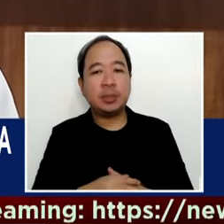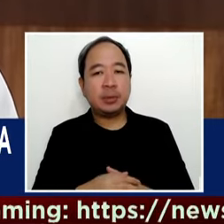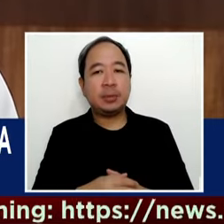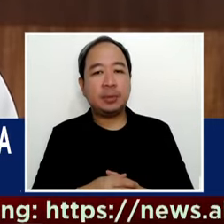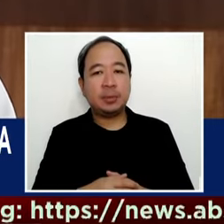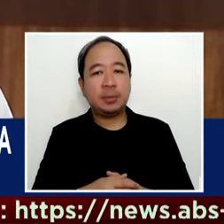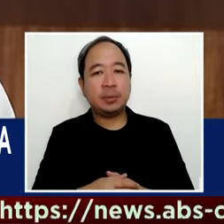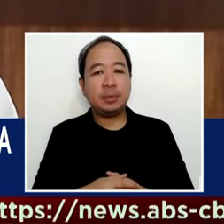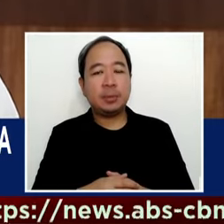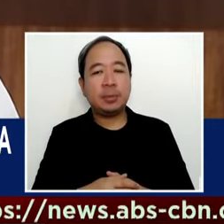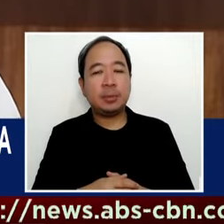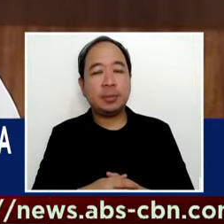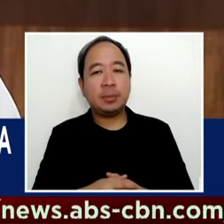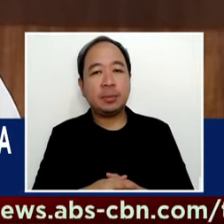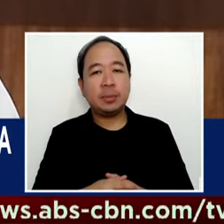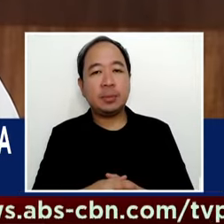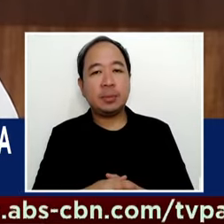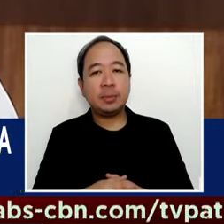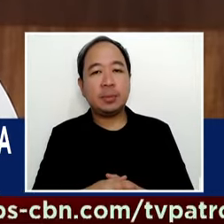is a little bit